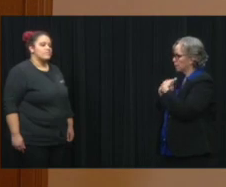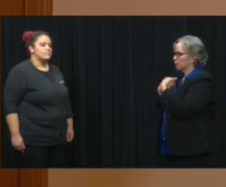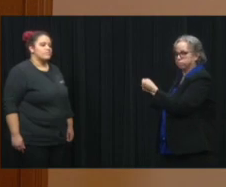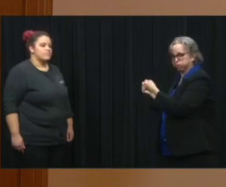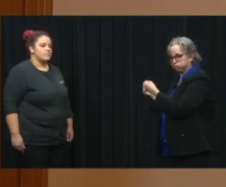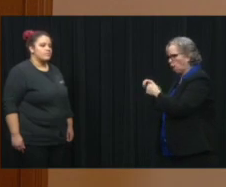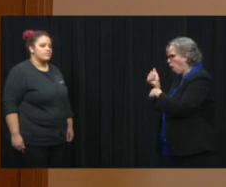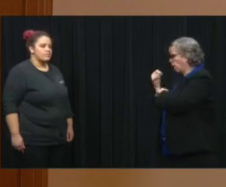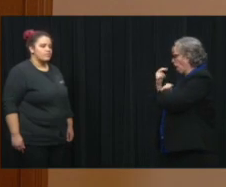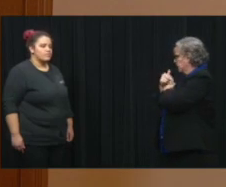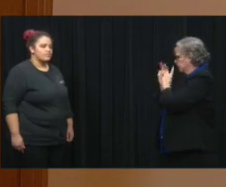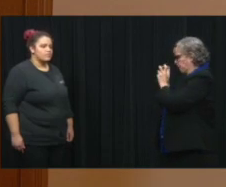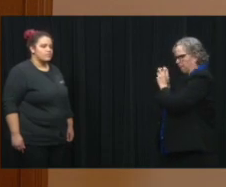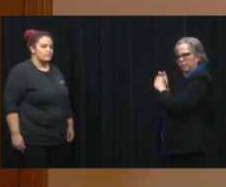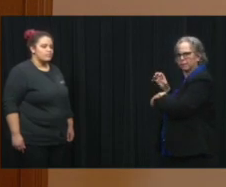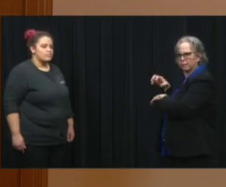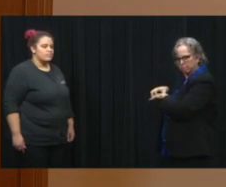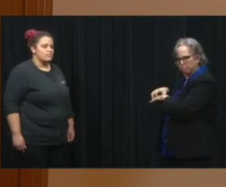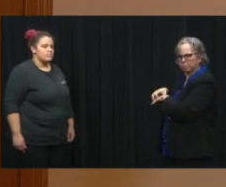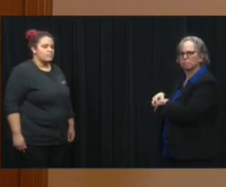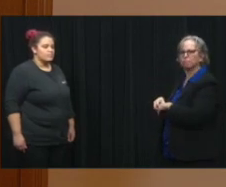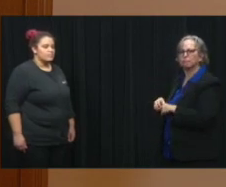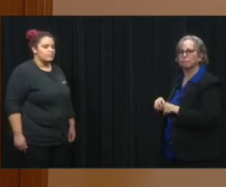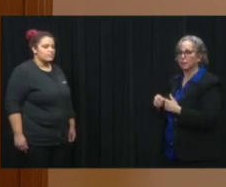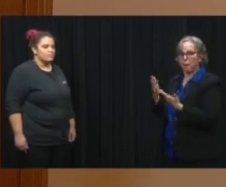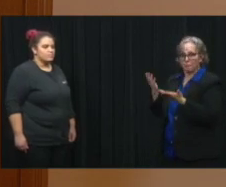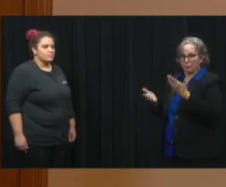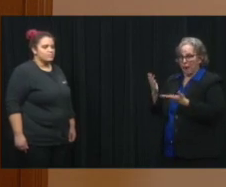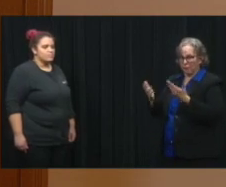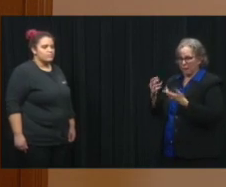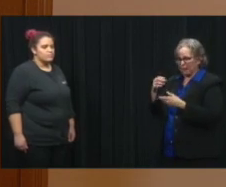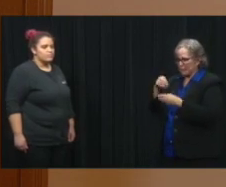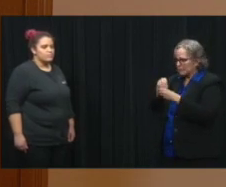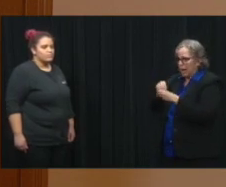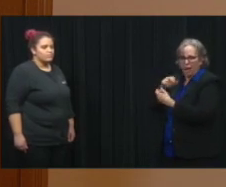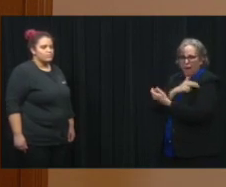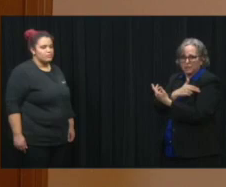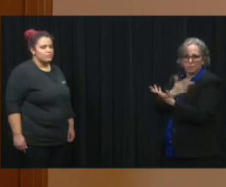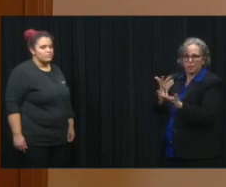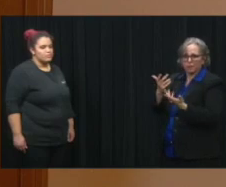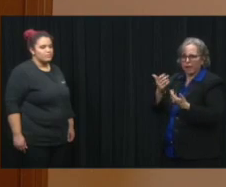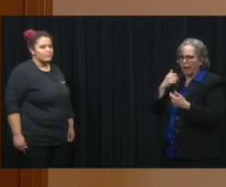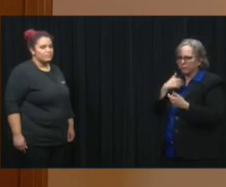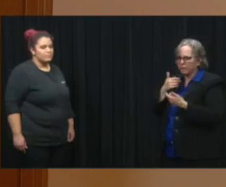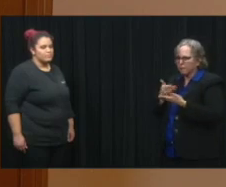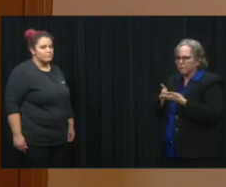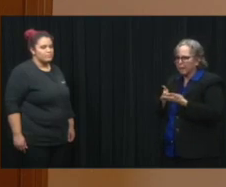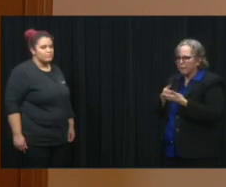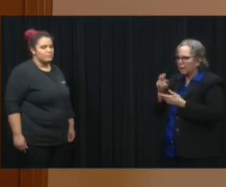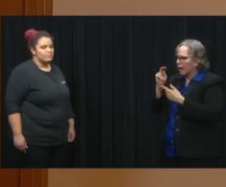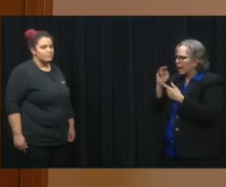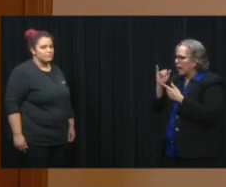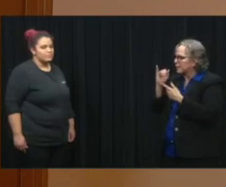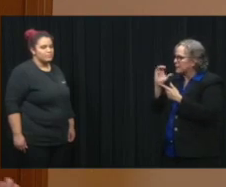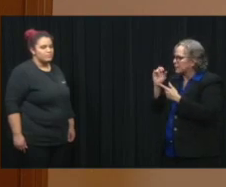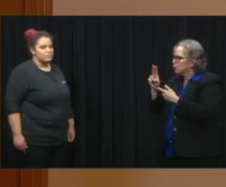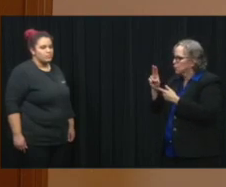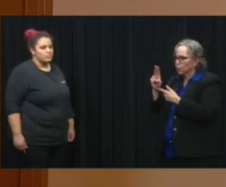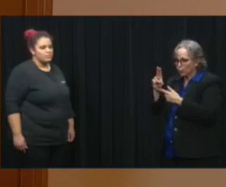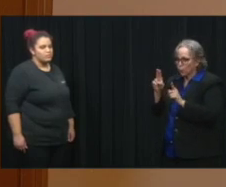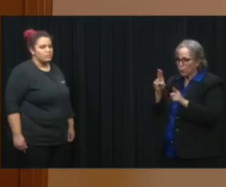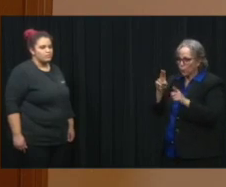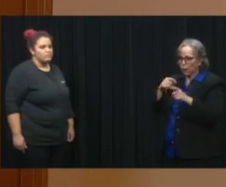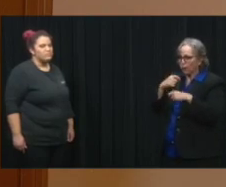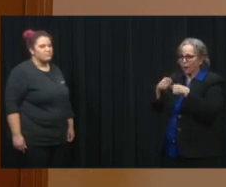like NICUs and surgery intensive care units, and using ERs as ICUs. So there's a whole host